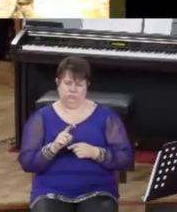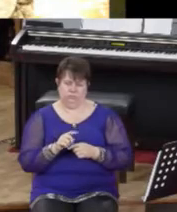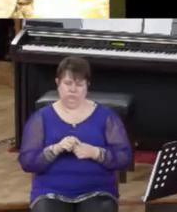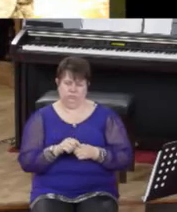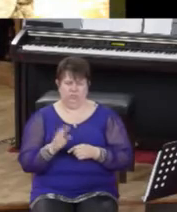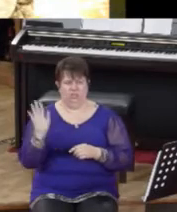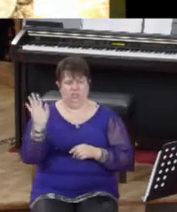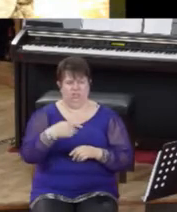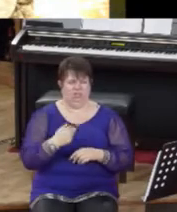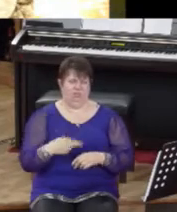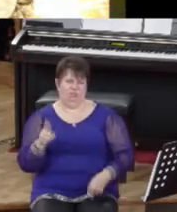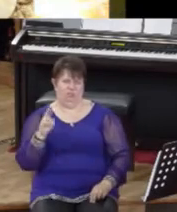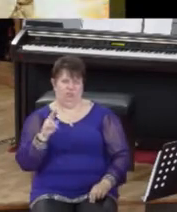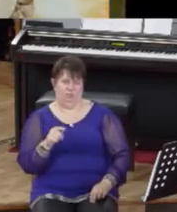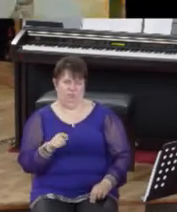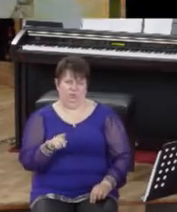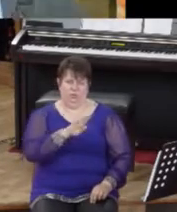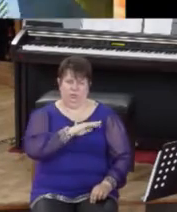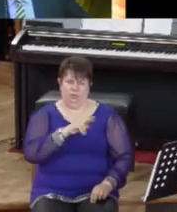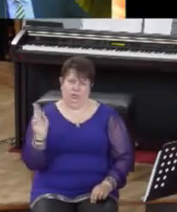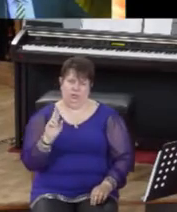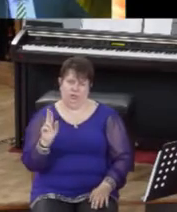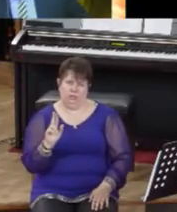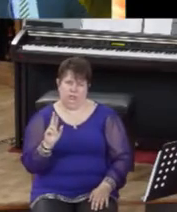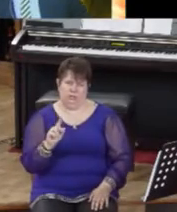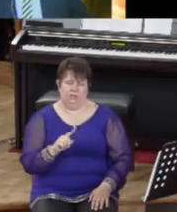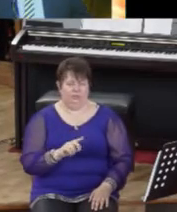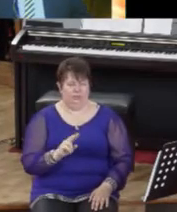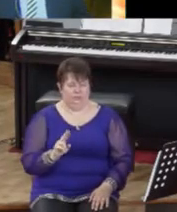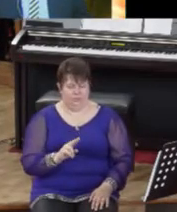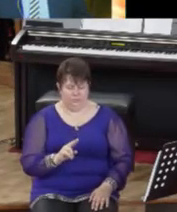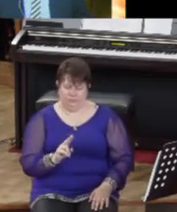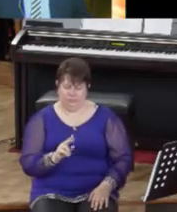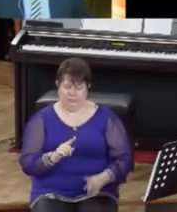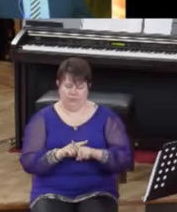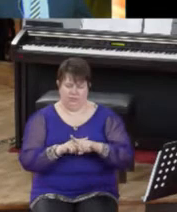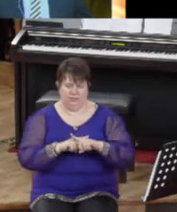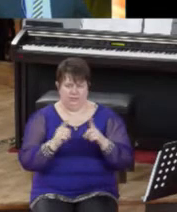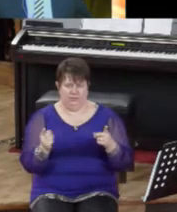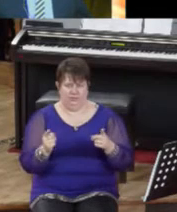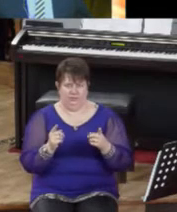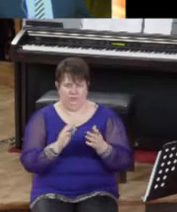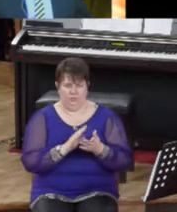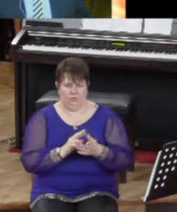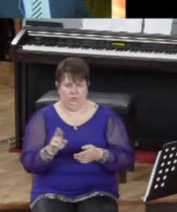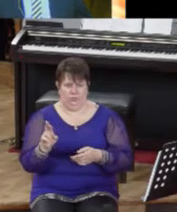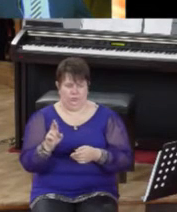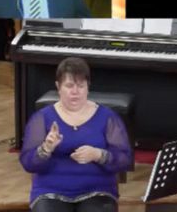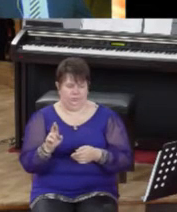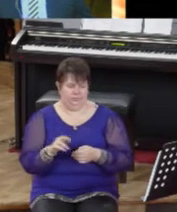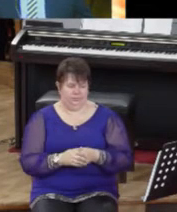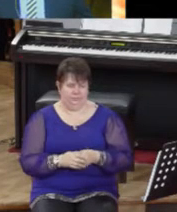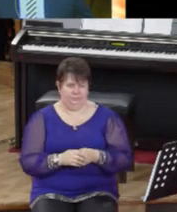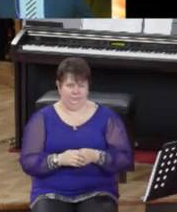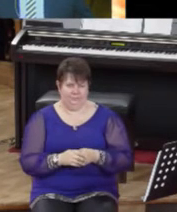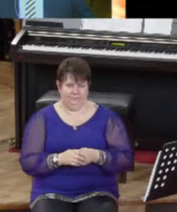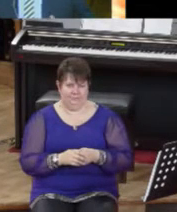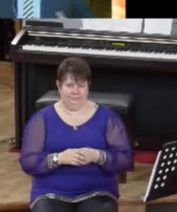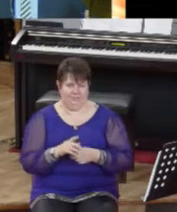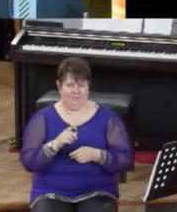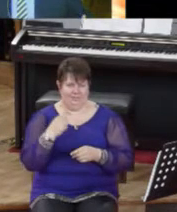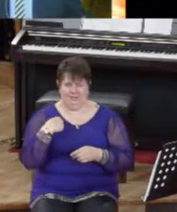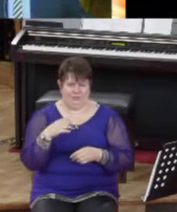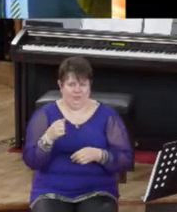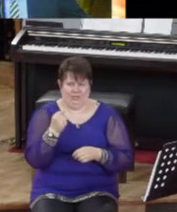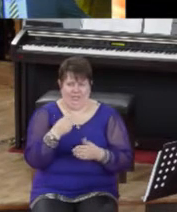well, I hope I win the lottery this week. Although that's not a hope that relates to me because I'm too tight even to pay a quid